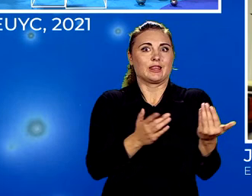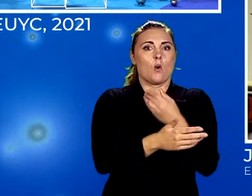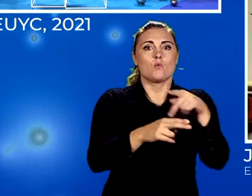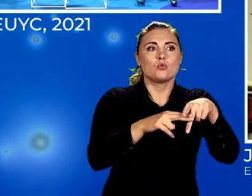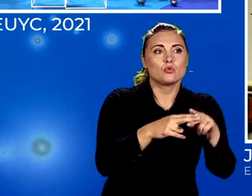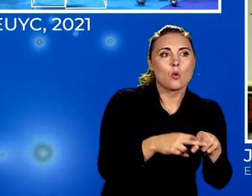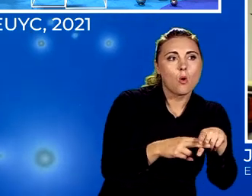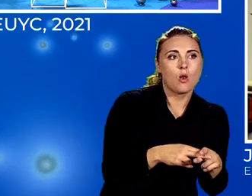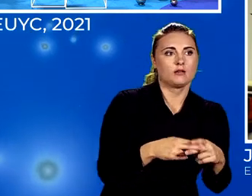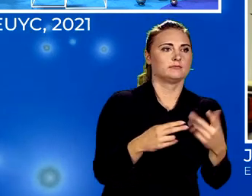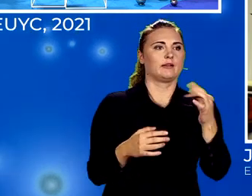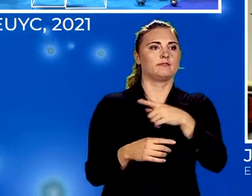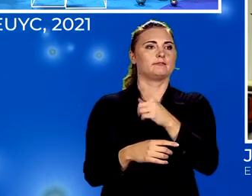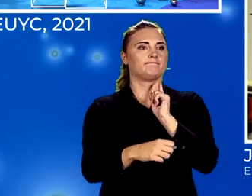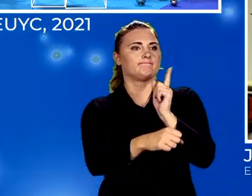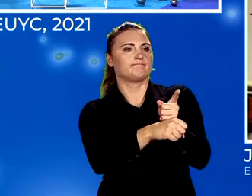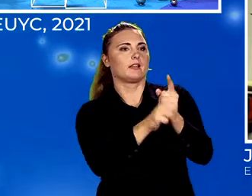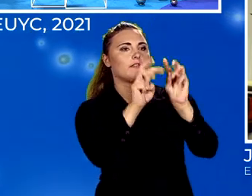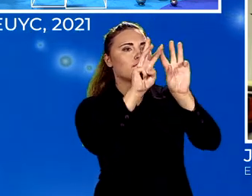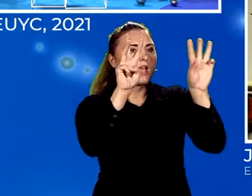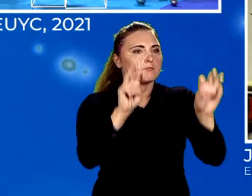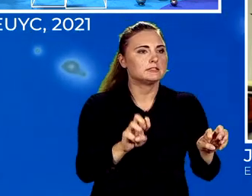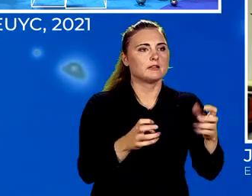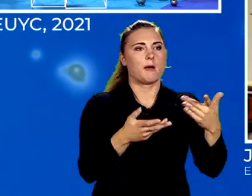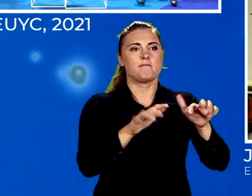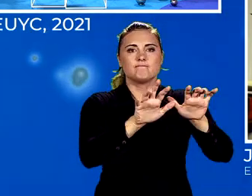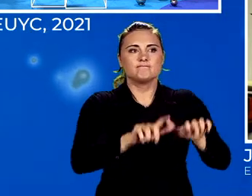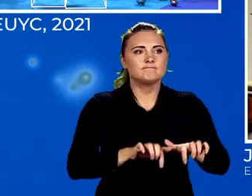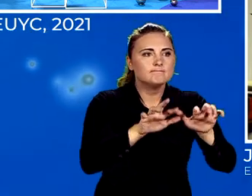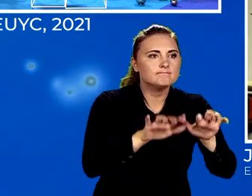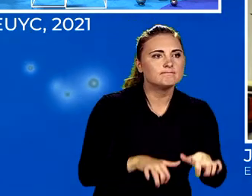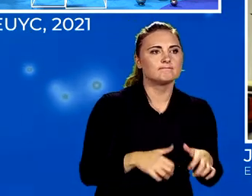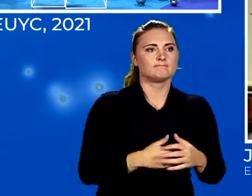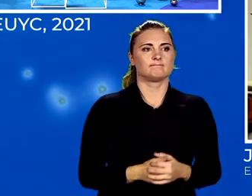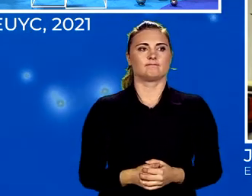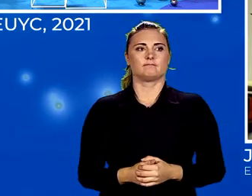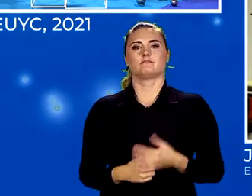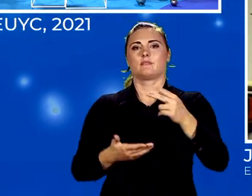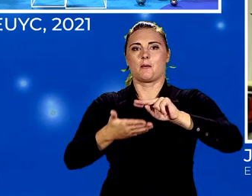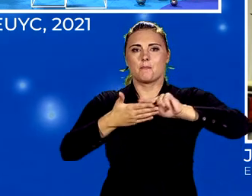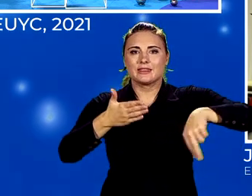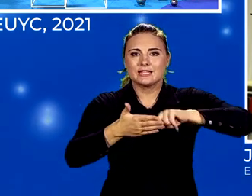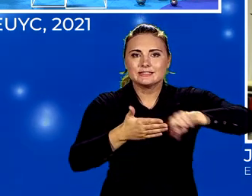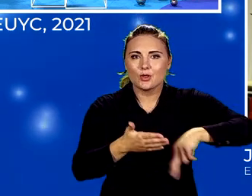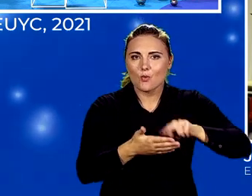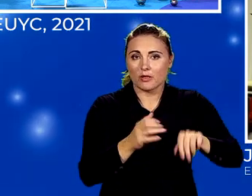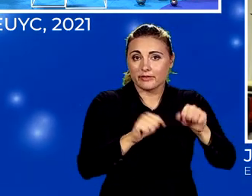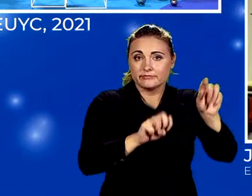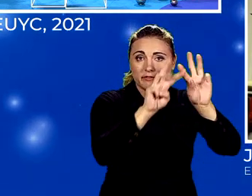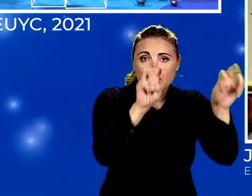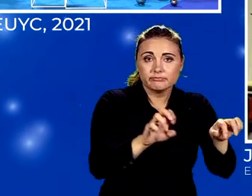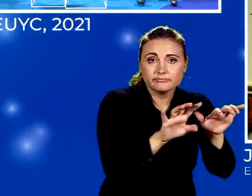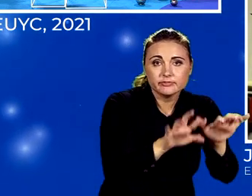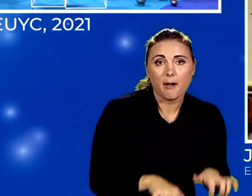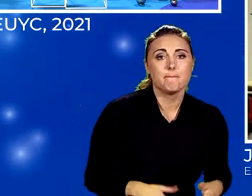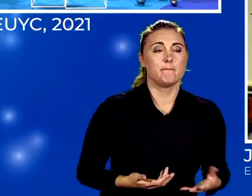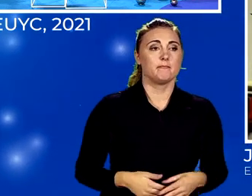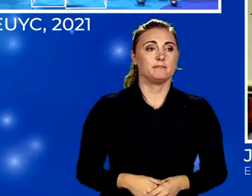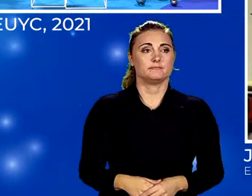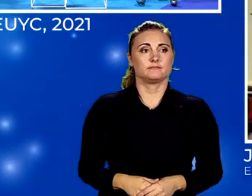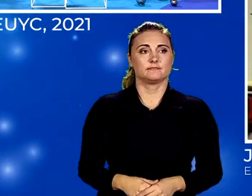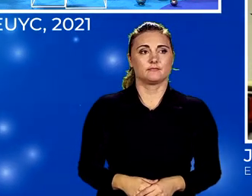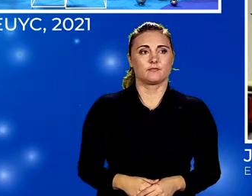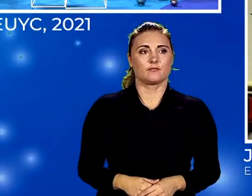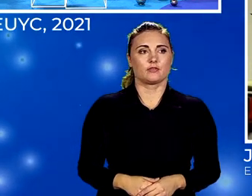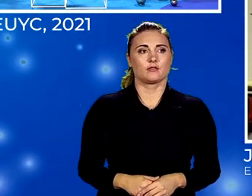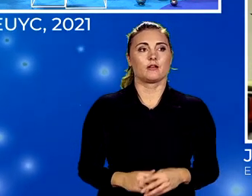tools, online petitions, online voting, social media, in-governments, and etc. However, the future of